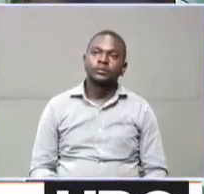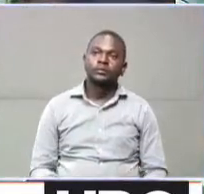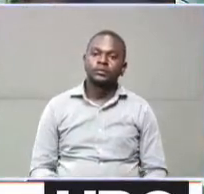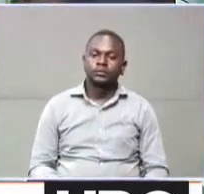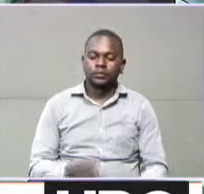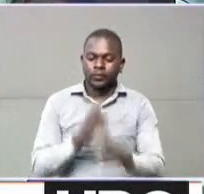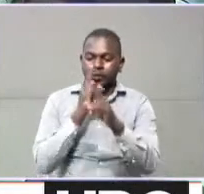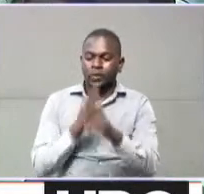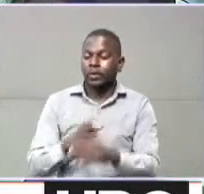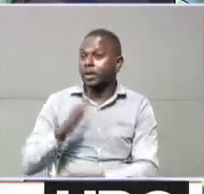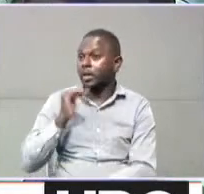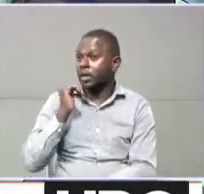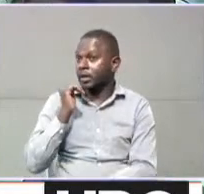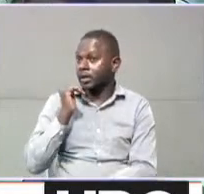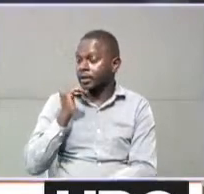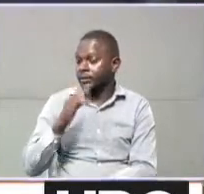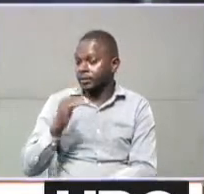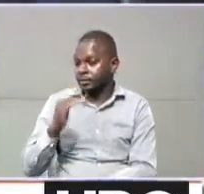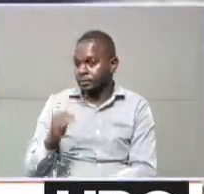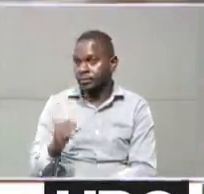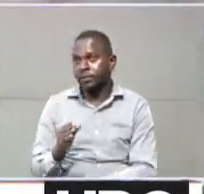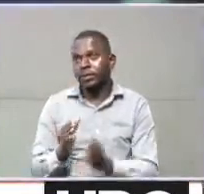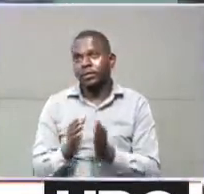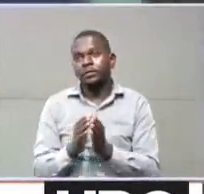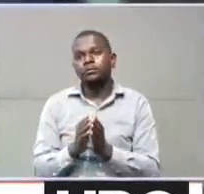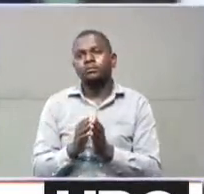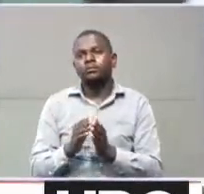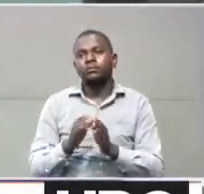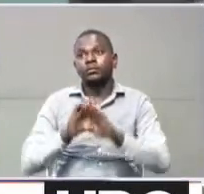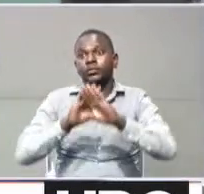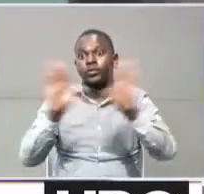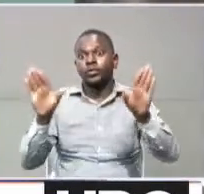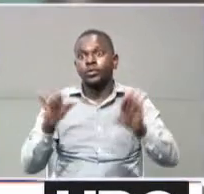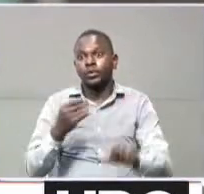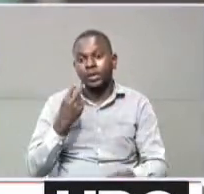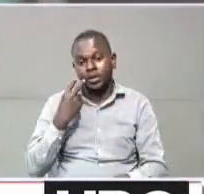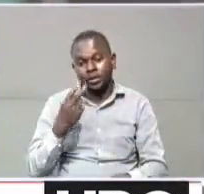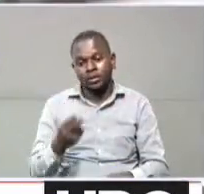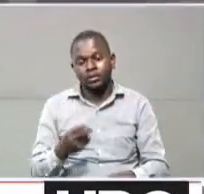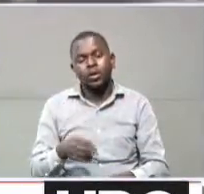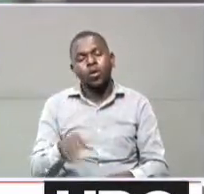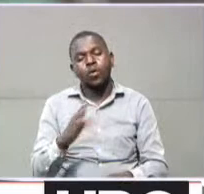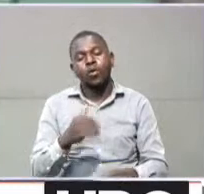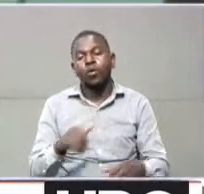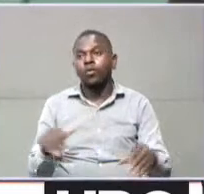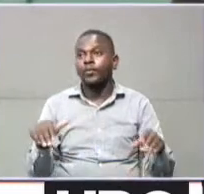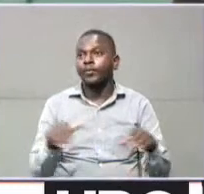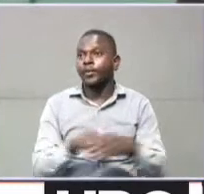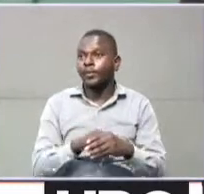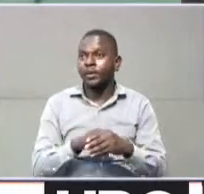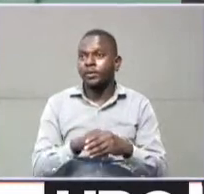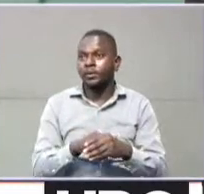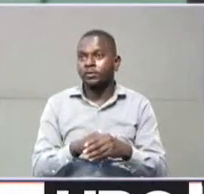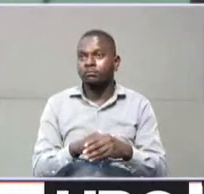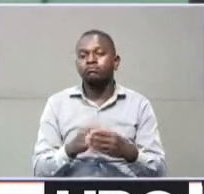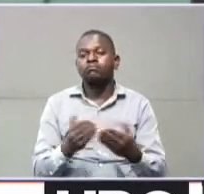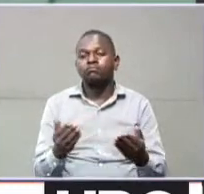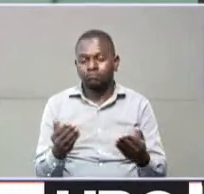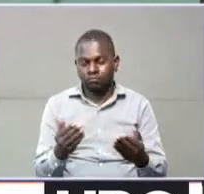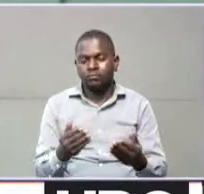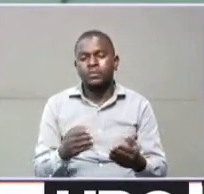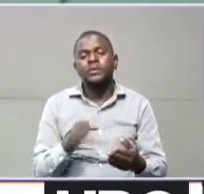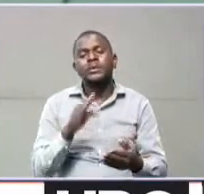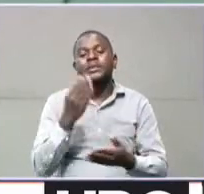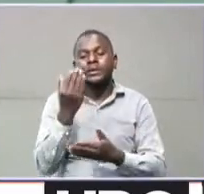not only will speakers this seem to be a popular view because i've had all members as if they are all